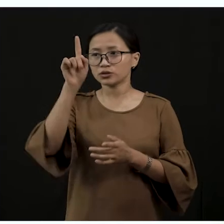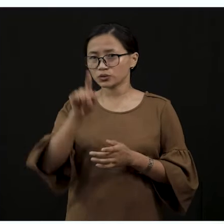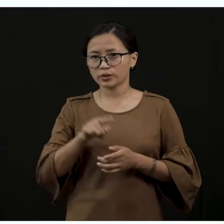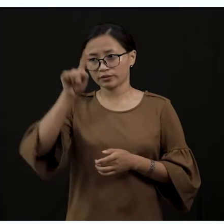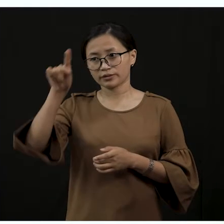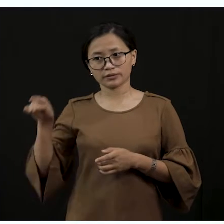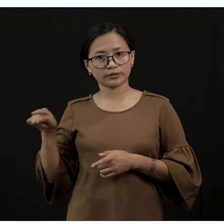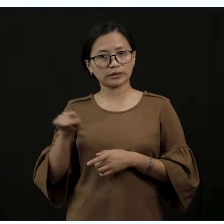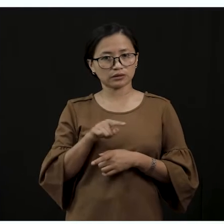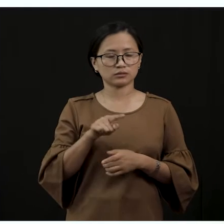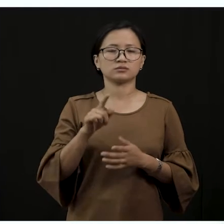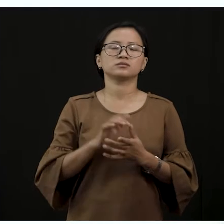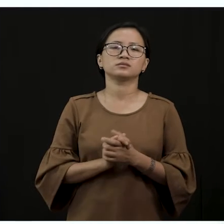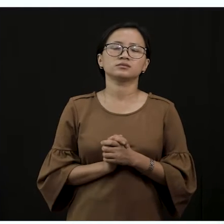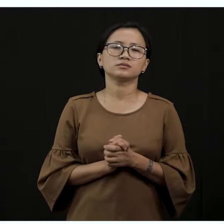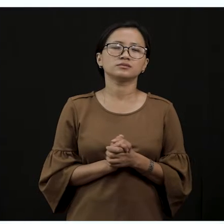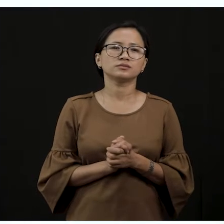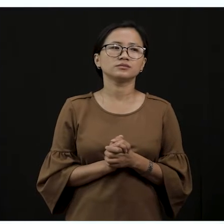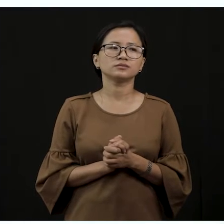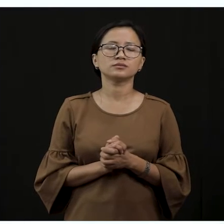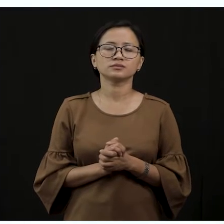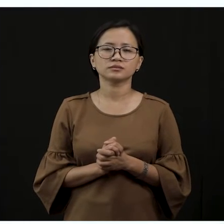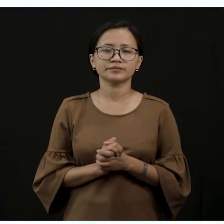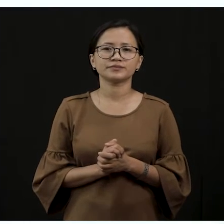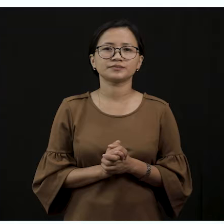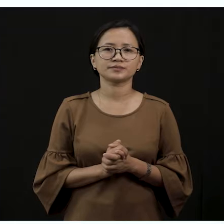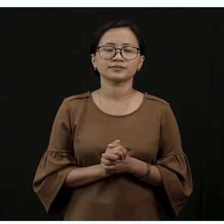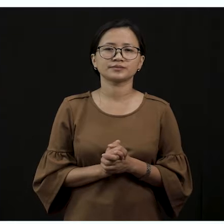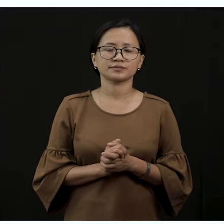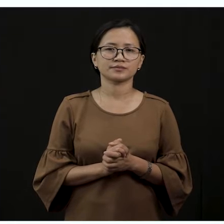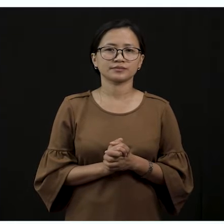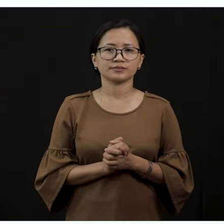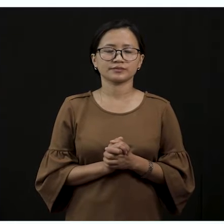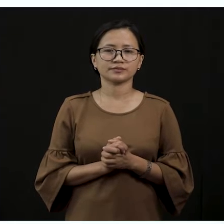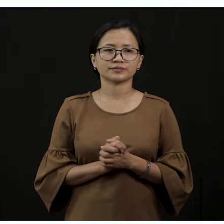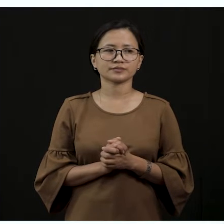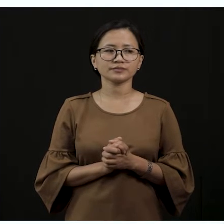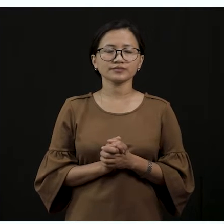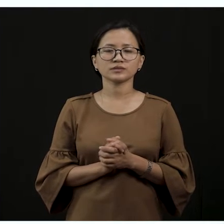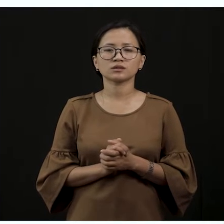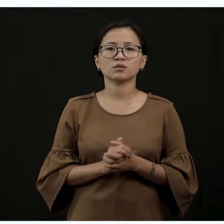T-R-I-A-N-G-L-E. Triangle. This is a triangle. Okay. Then,